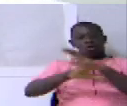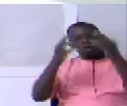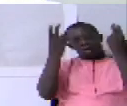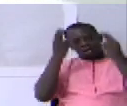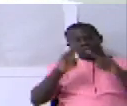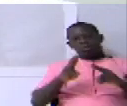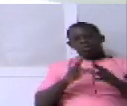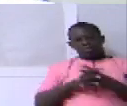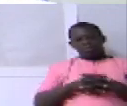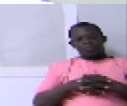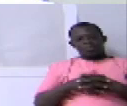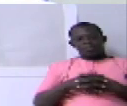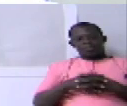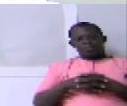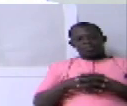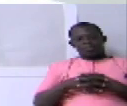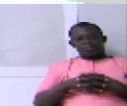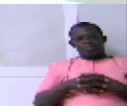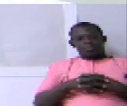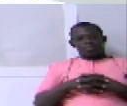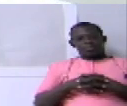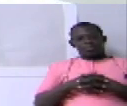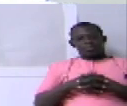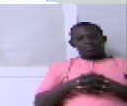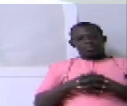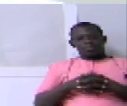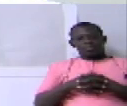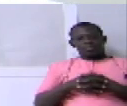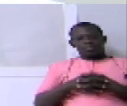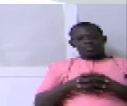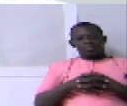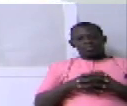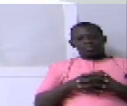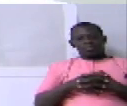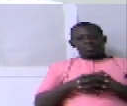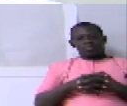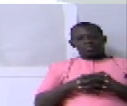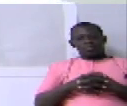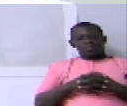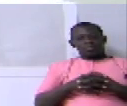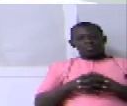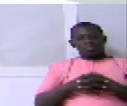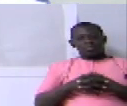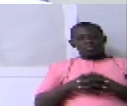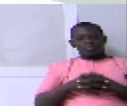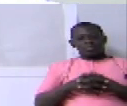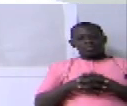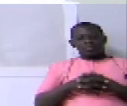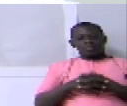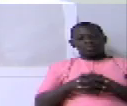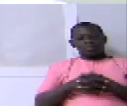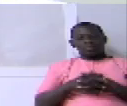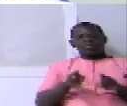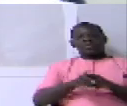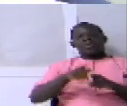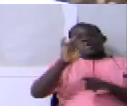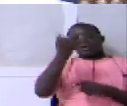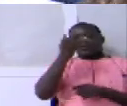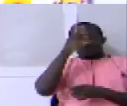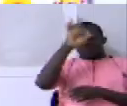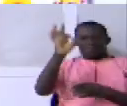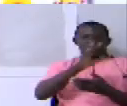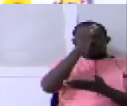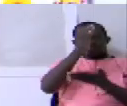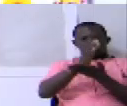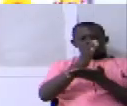Ikafunyola kango kang wala do kunyola kango kang melni lua mantanyola wo fanamu luati nyalti. That's very true. Muto